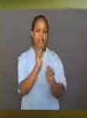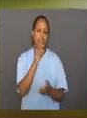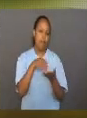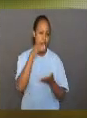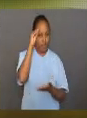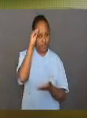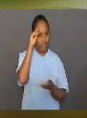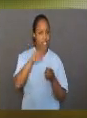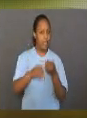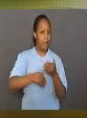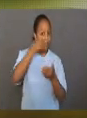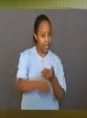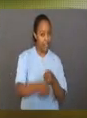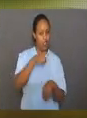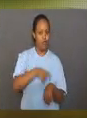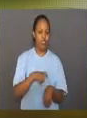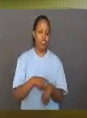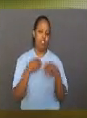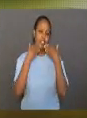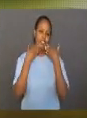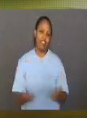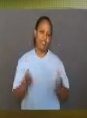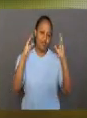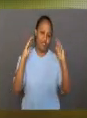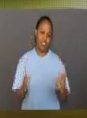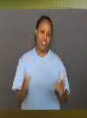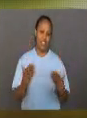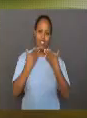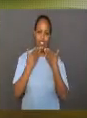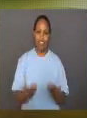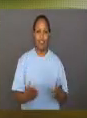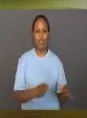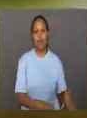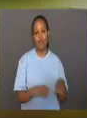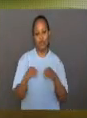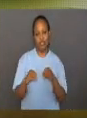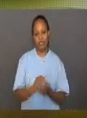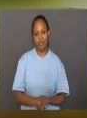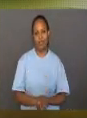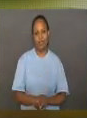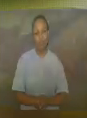Until next time, thank you, teacher. Thank you, students.